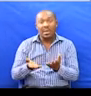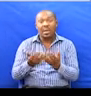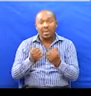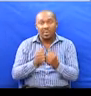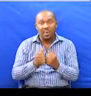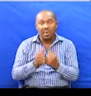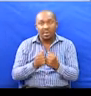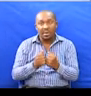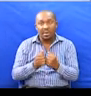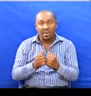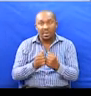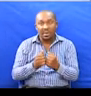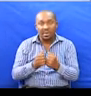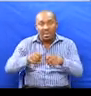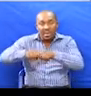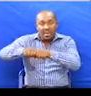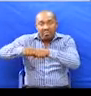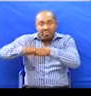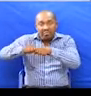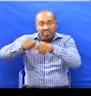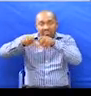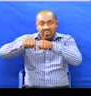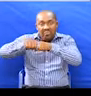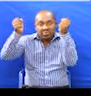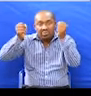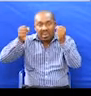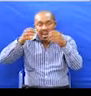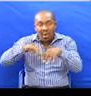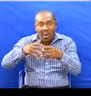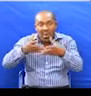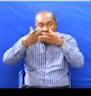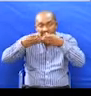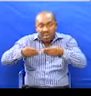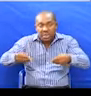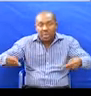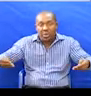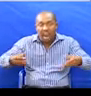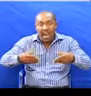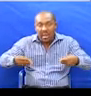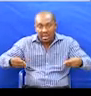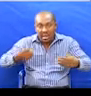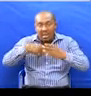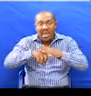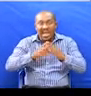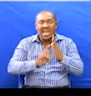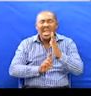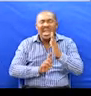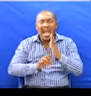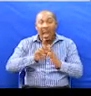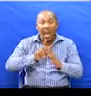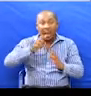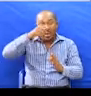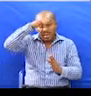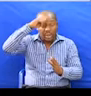Protein can be damaged, can be destroyed when you supply with what? High temperature. That's why you say